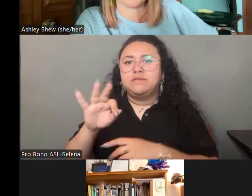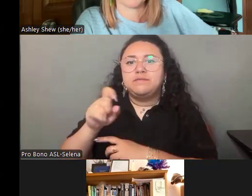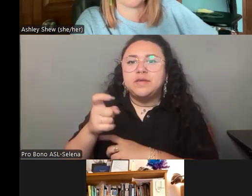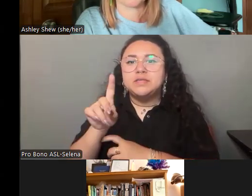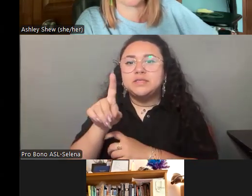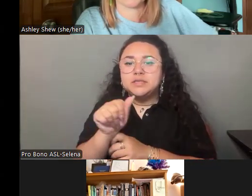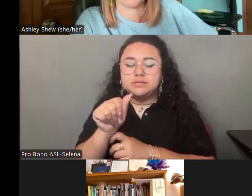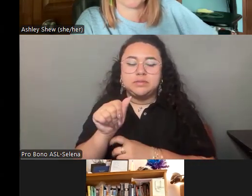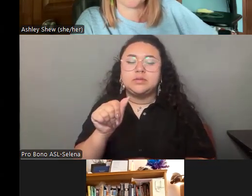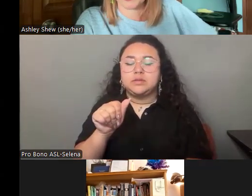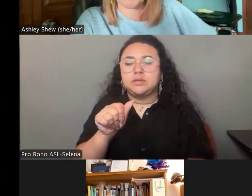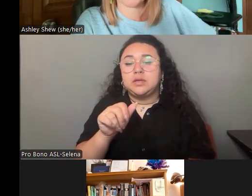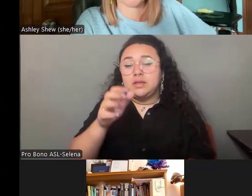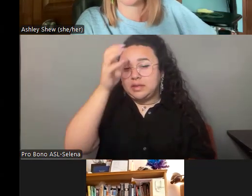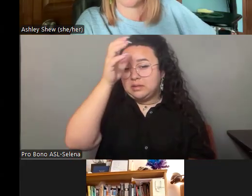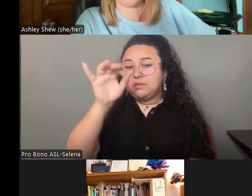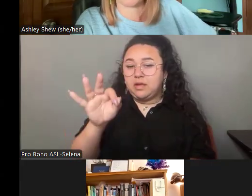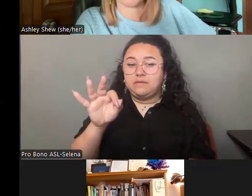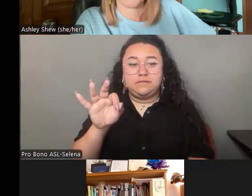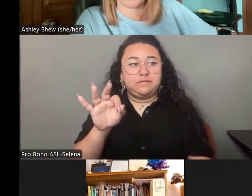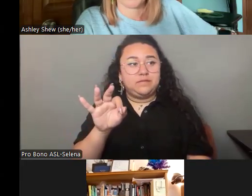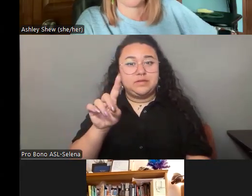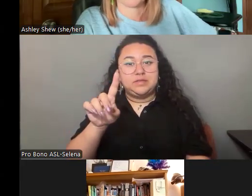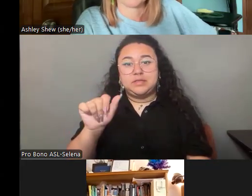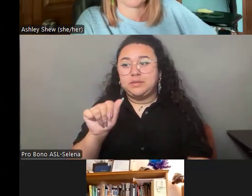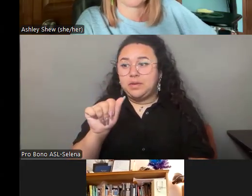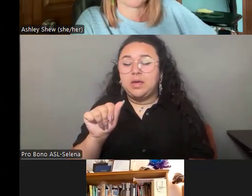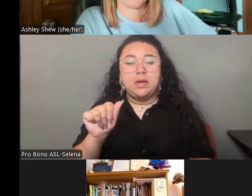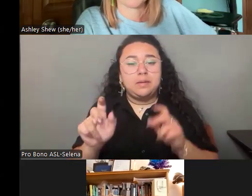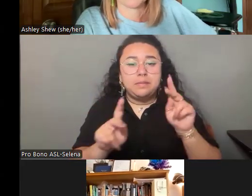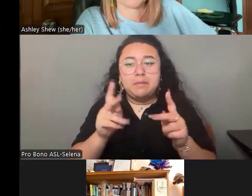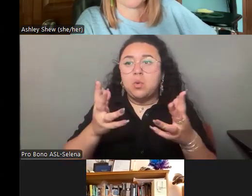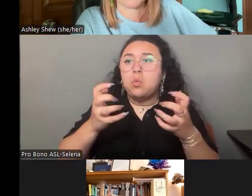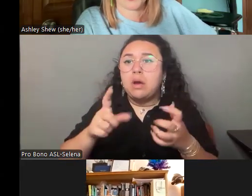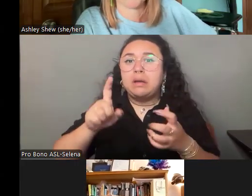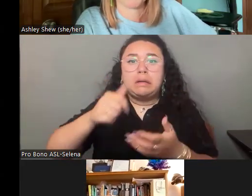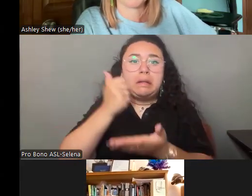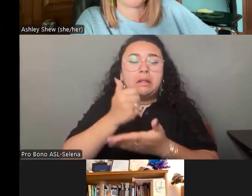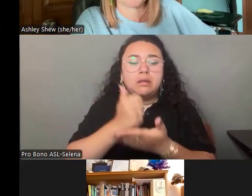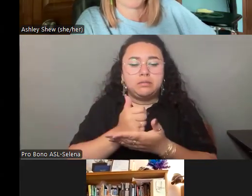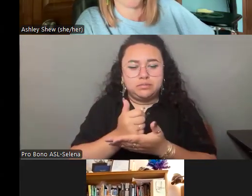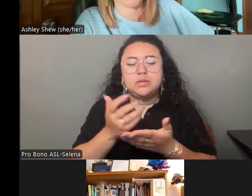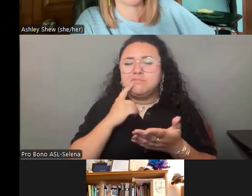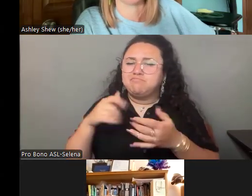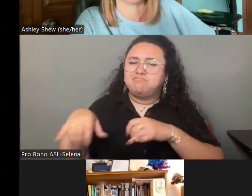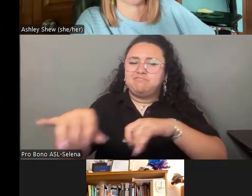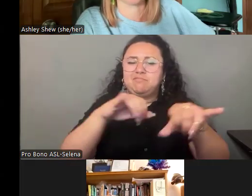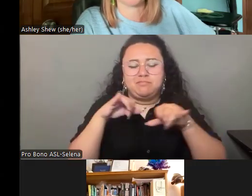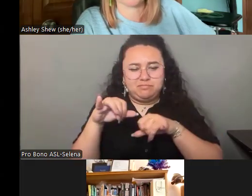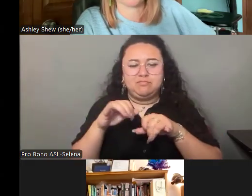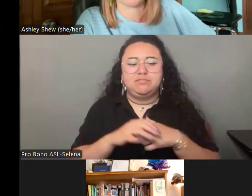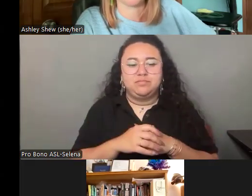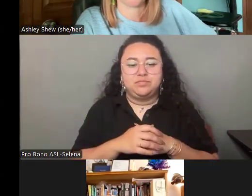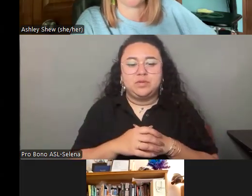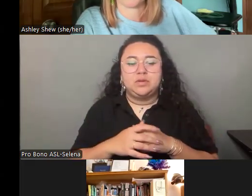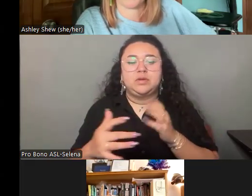want and need intervention pretty much writ large. And the idea that technology is how we're going to empower disabled